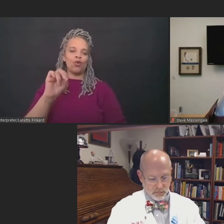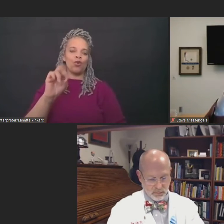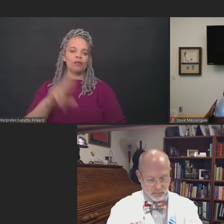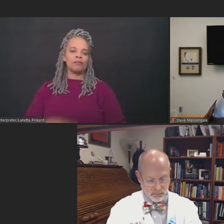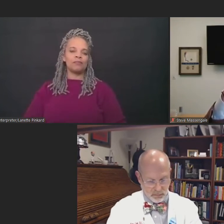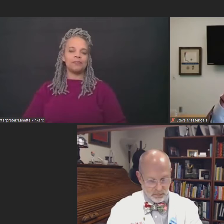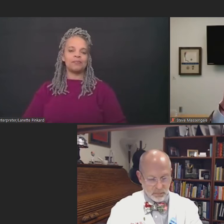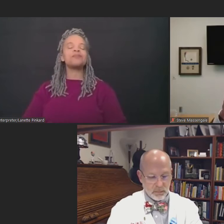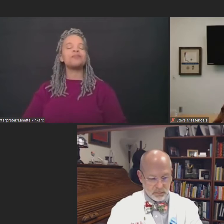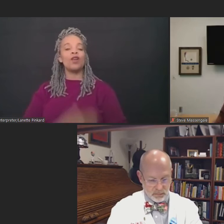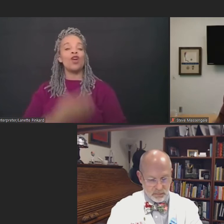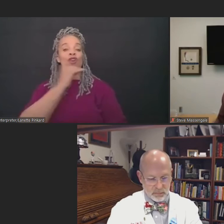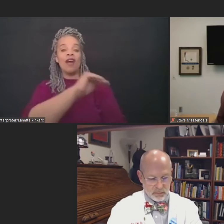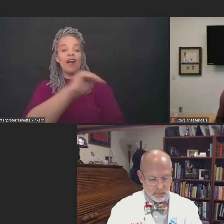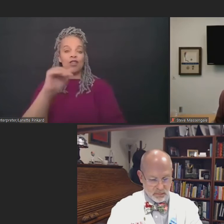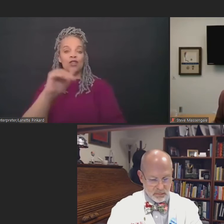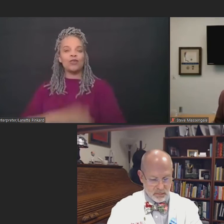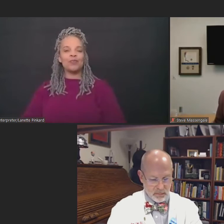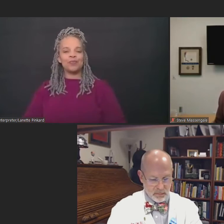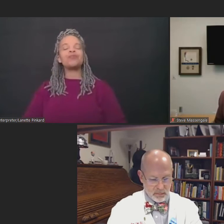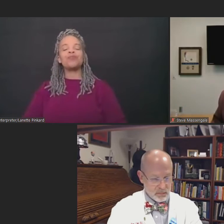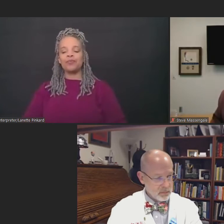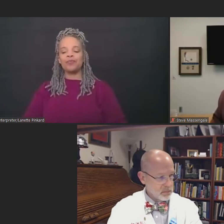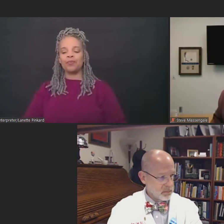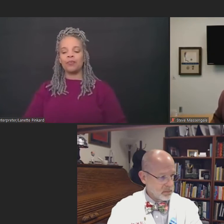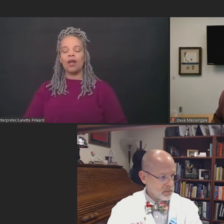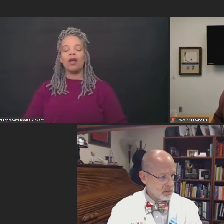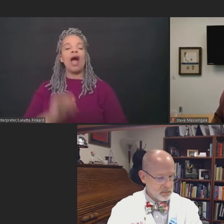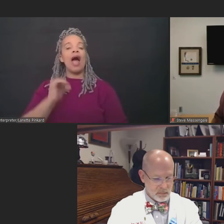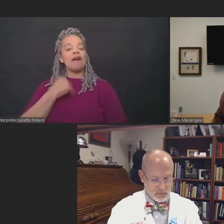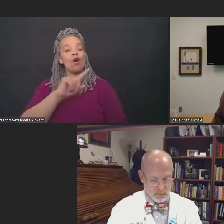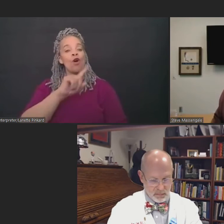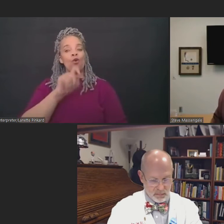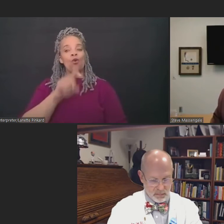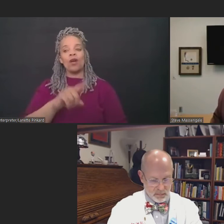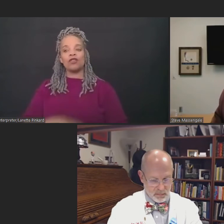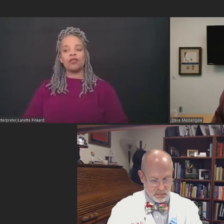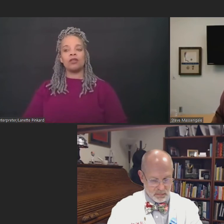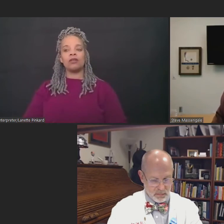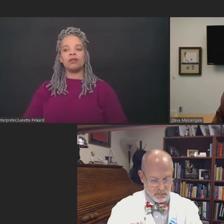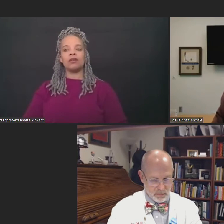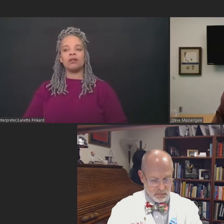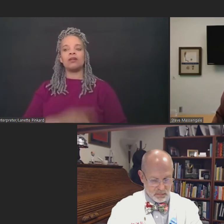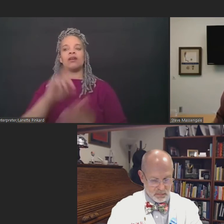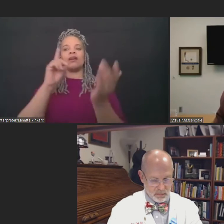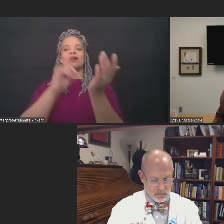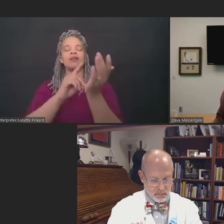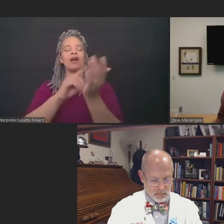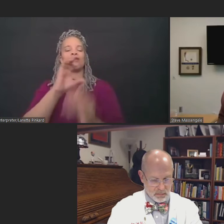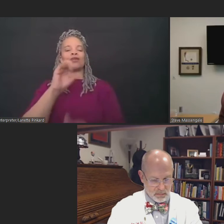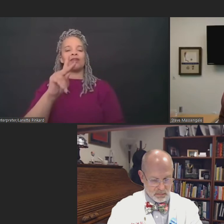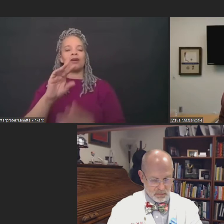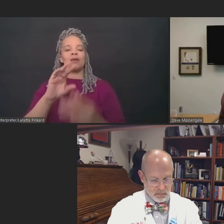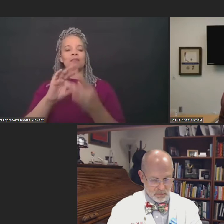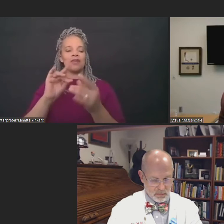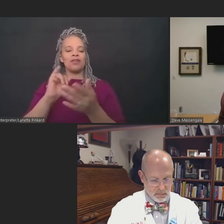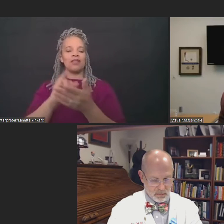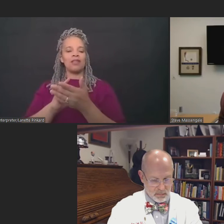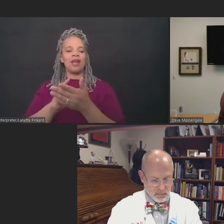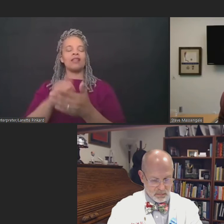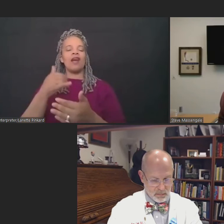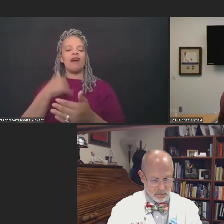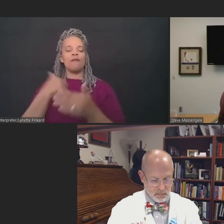Good afternoon, everyone. So I have a question. So Dr. Cook mentioned that there has been a